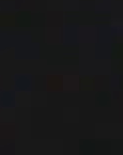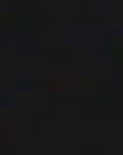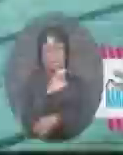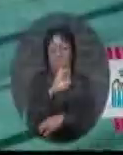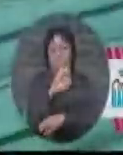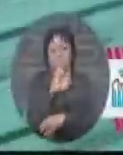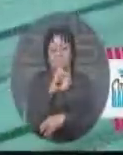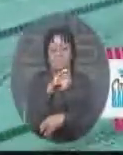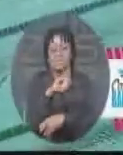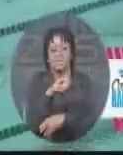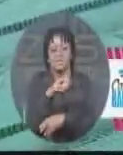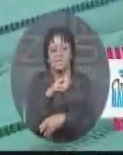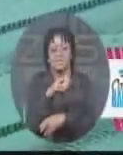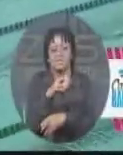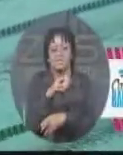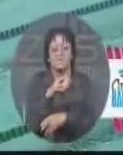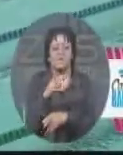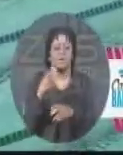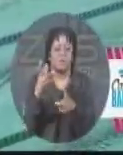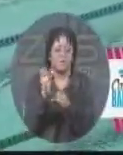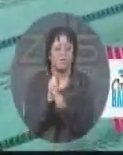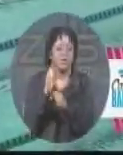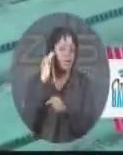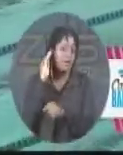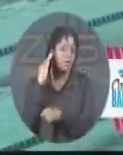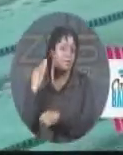bronze, touching the wall in